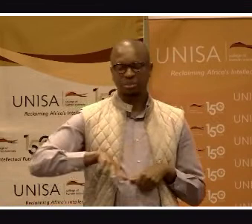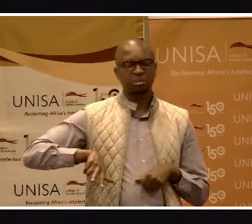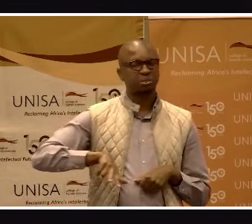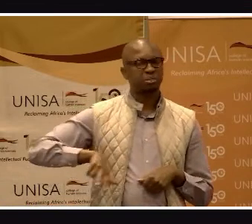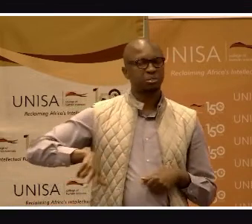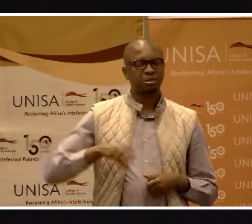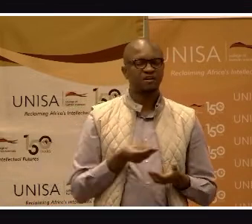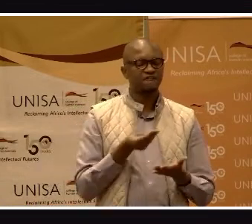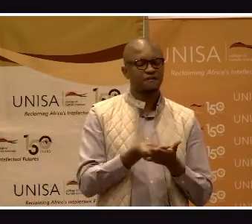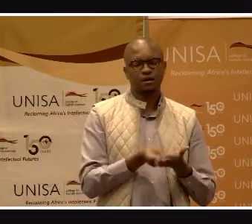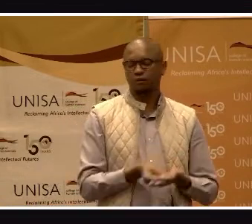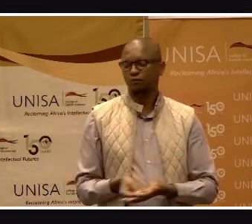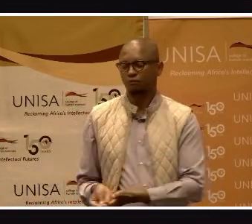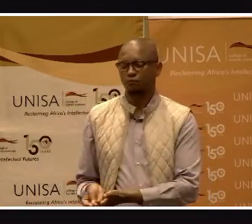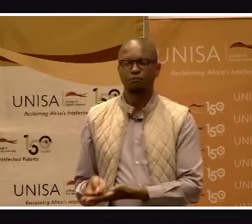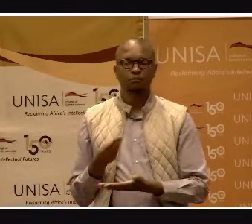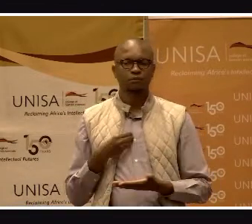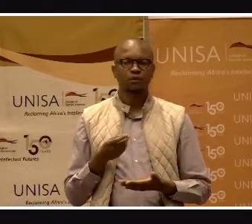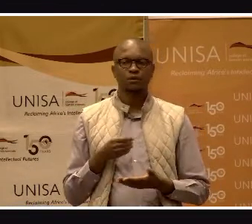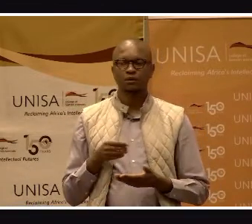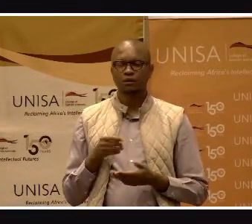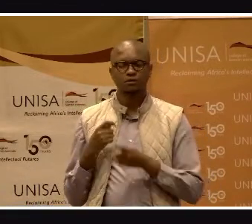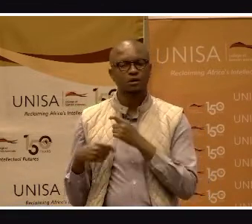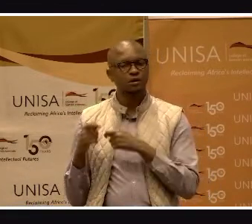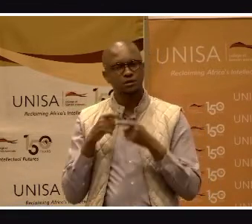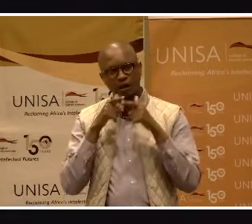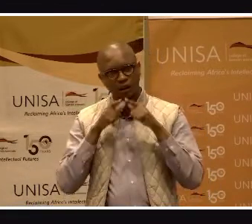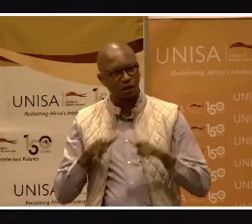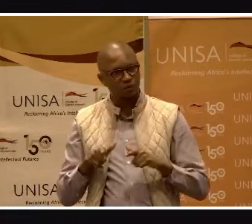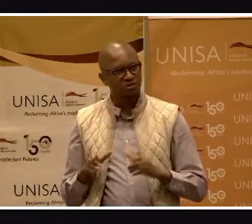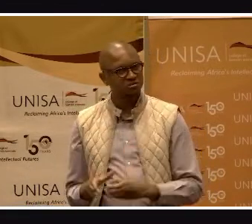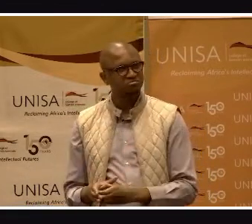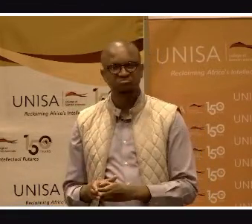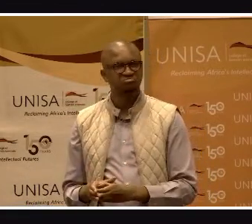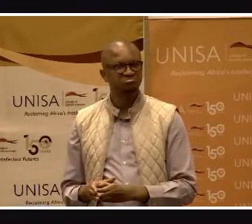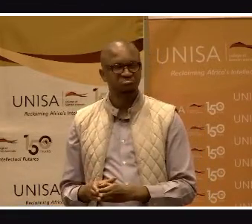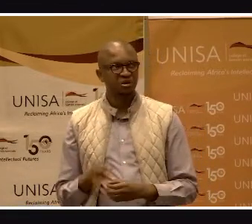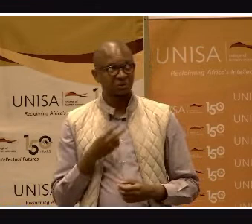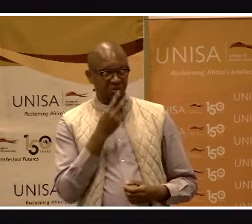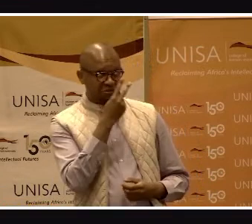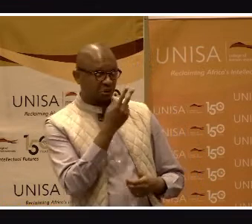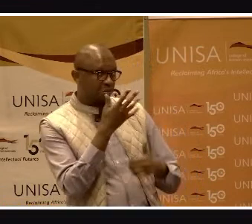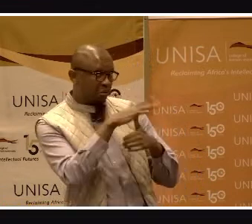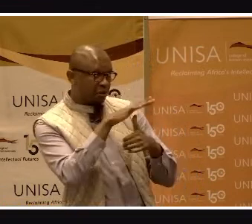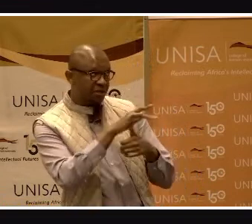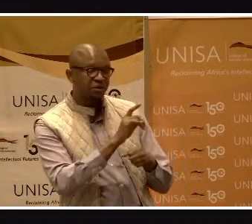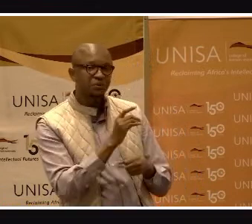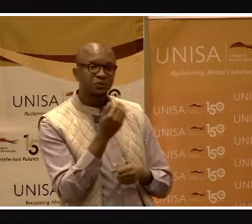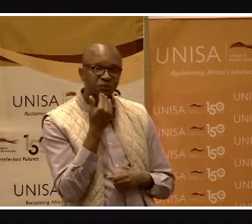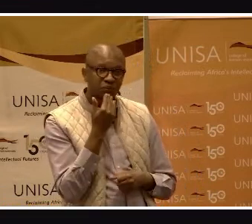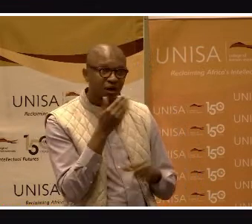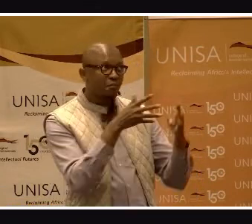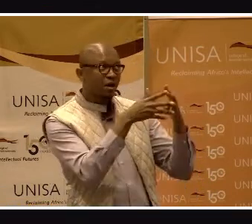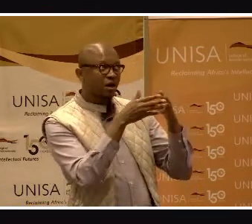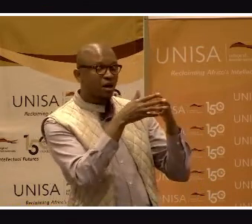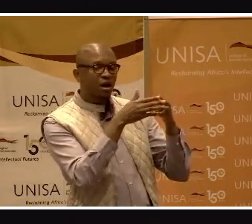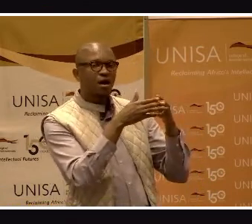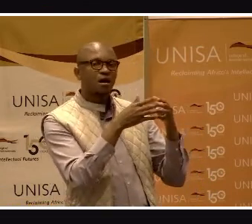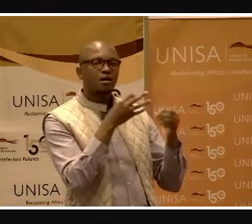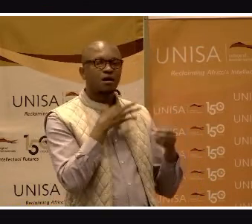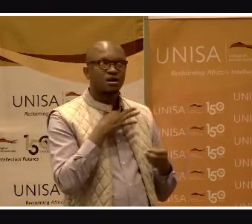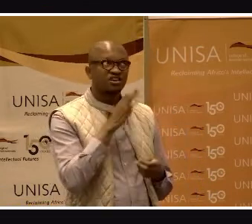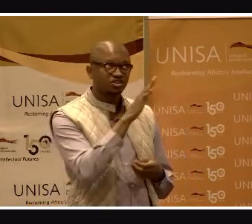native language revitalization remaining a priority for the United States, but funding for